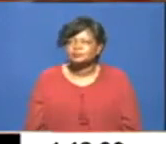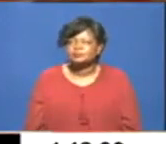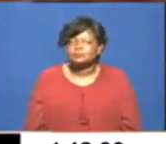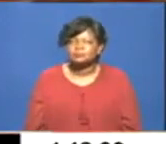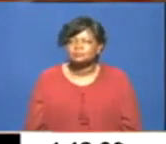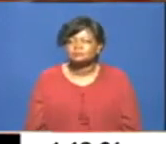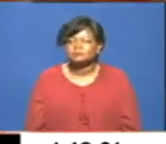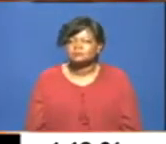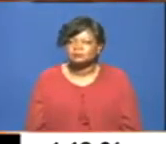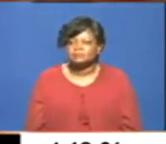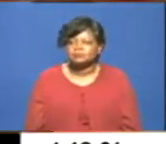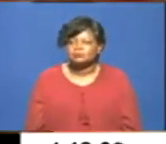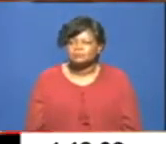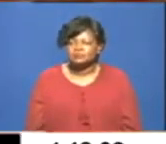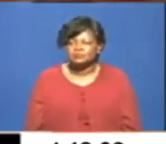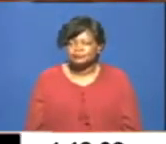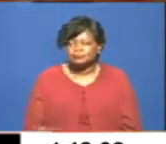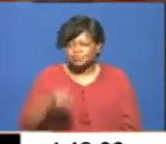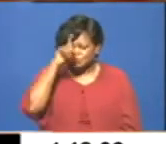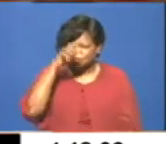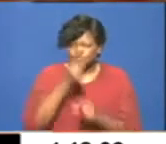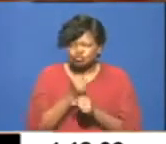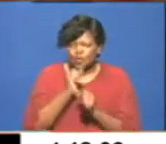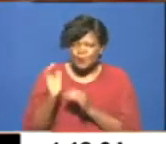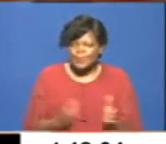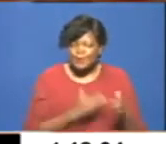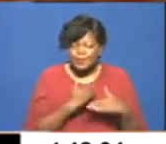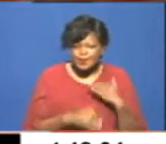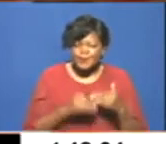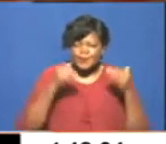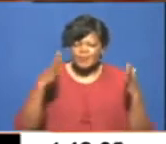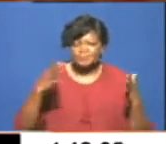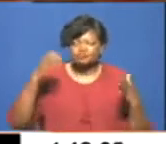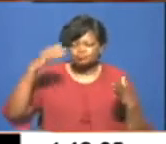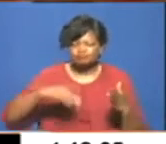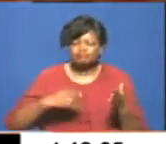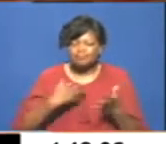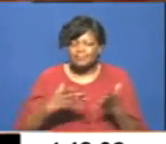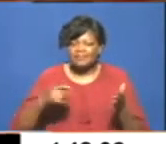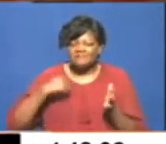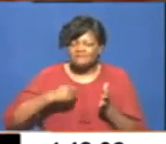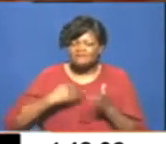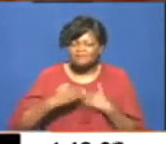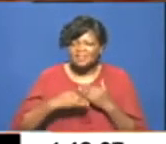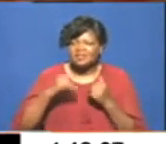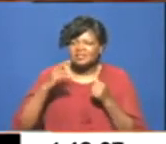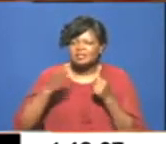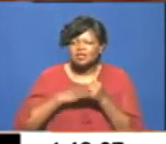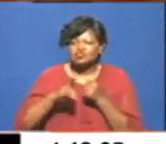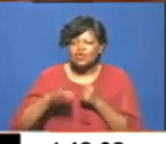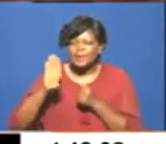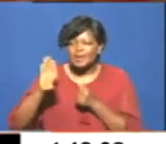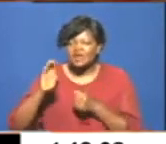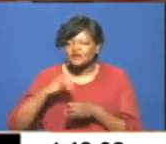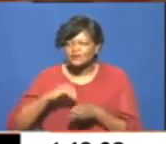Across borders, an Egyptian firm is preparing to build a large electrical instruments factory, billed at $92 billion investment